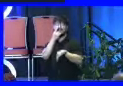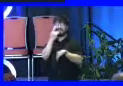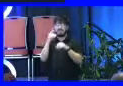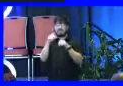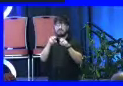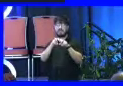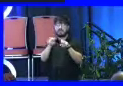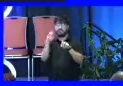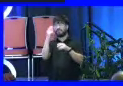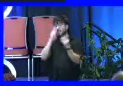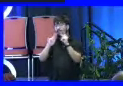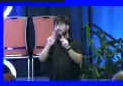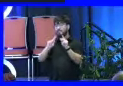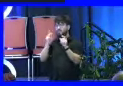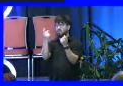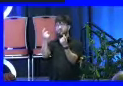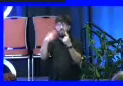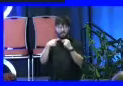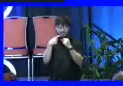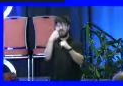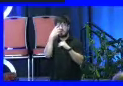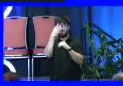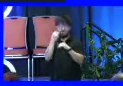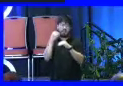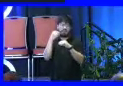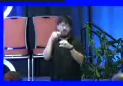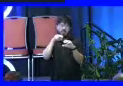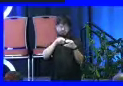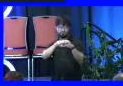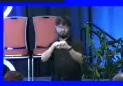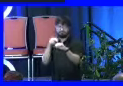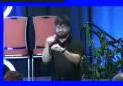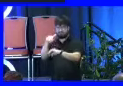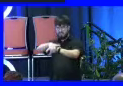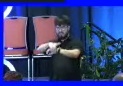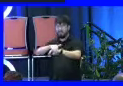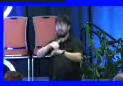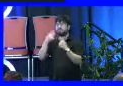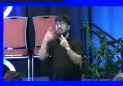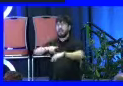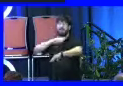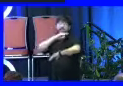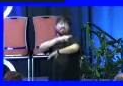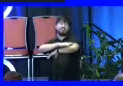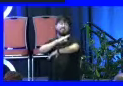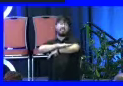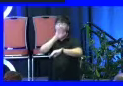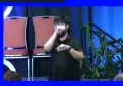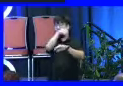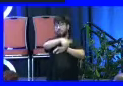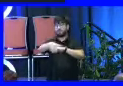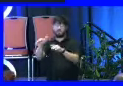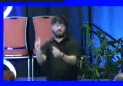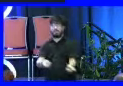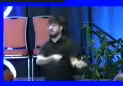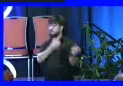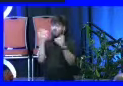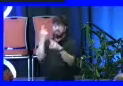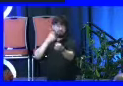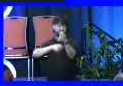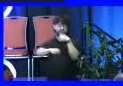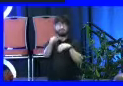experiencing homelessness to come in and sleep at night. And so every day they removed the tables, they set up cots, and there was people just lined